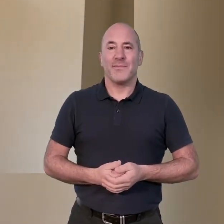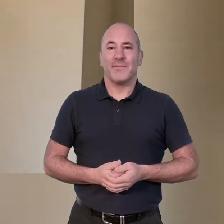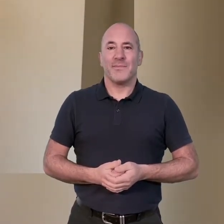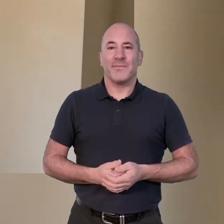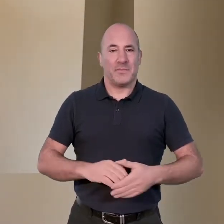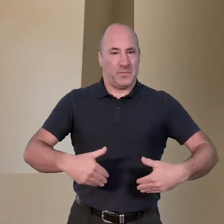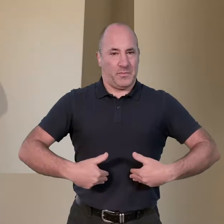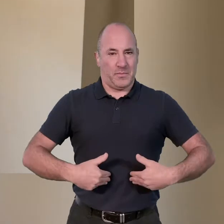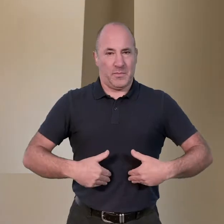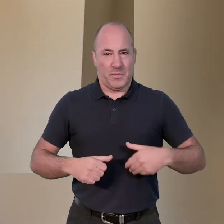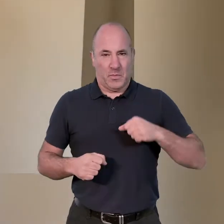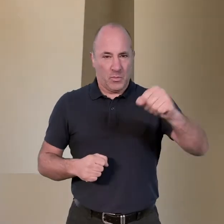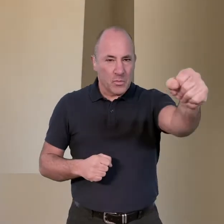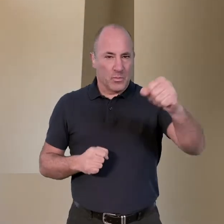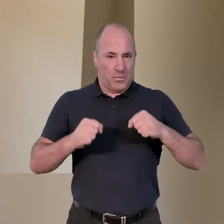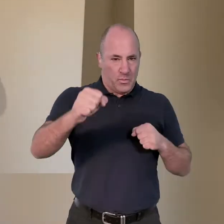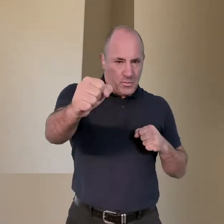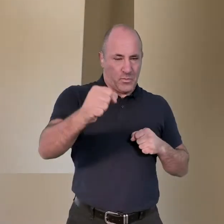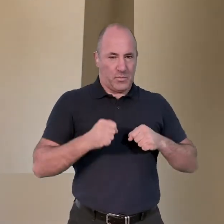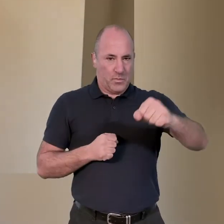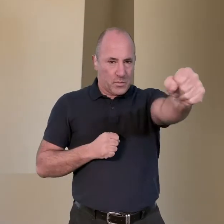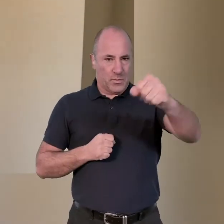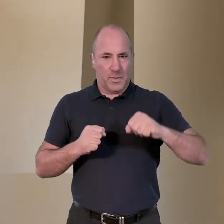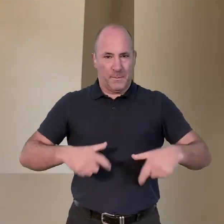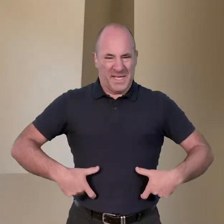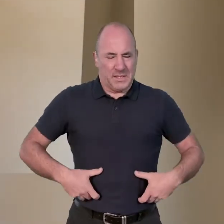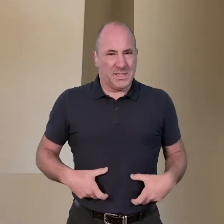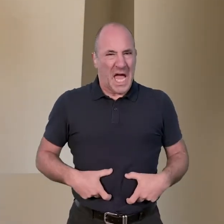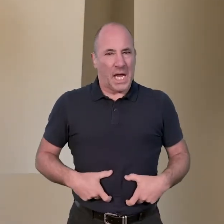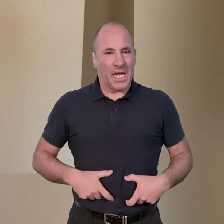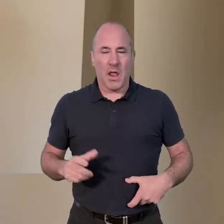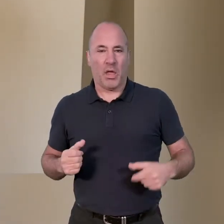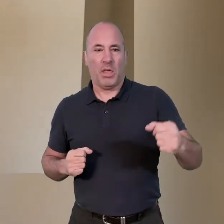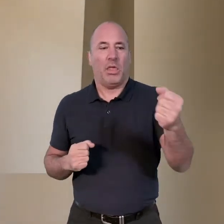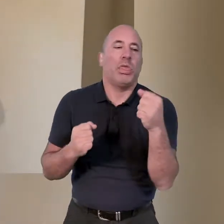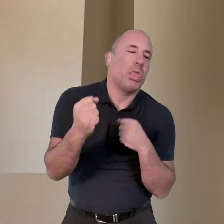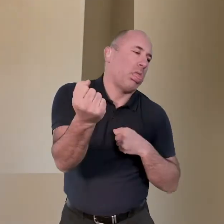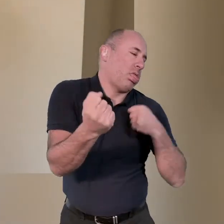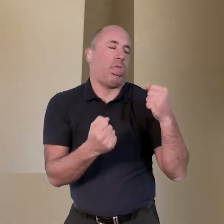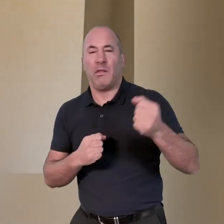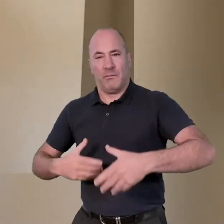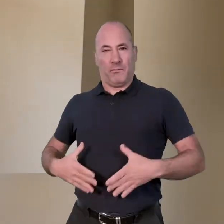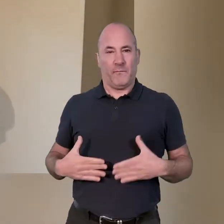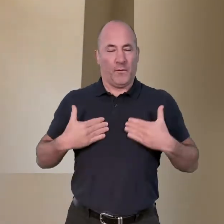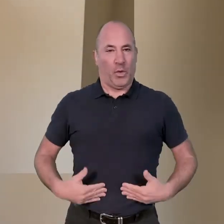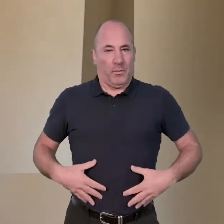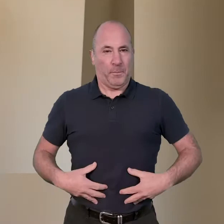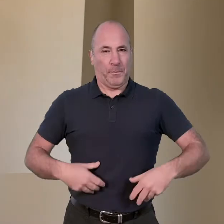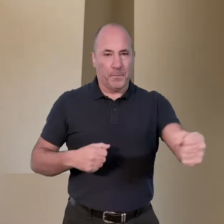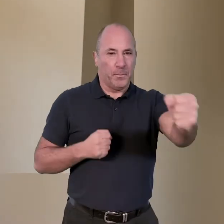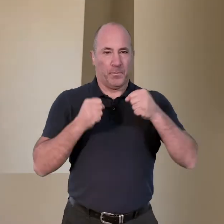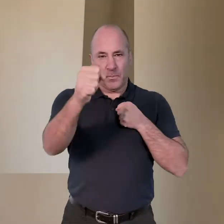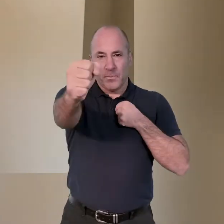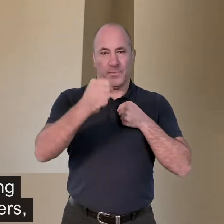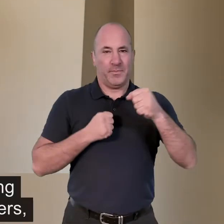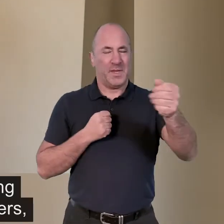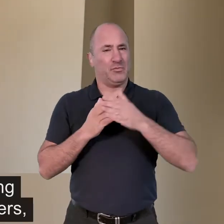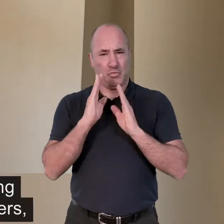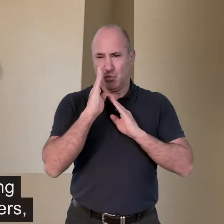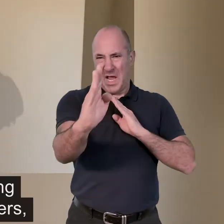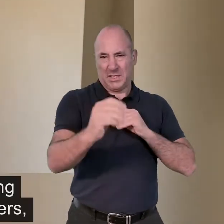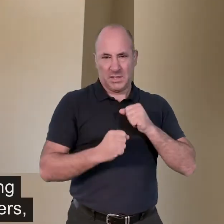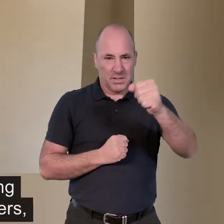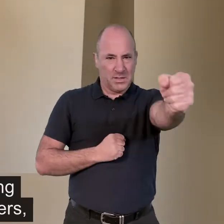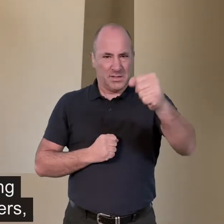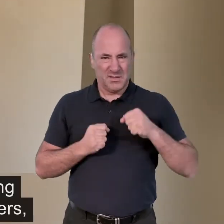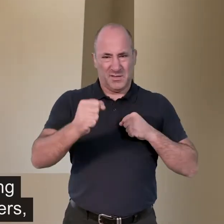ahead. So engage that core, engage your ab muscles so we're not rocking around.